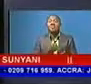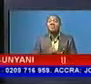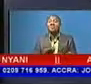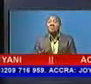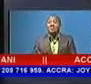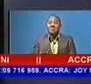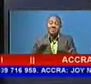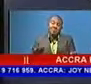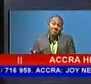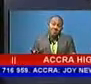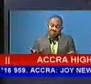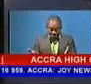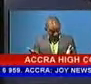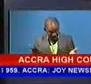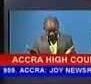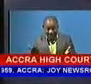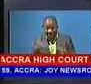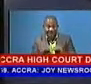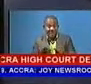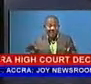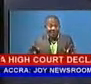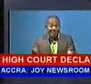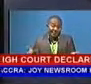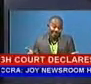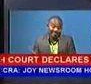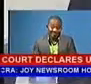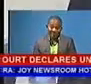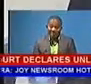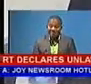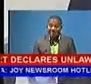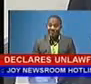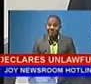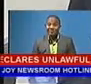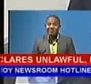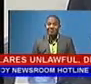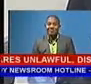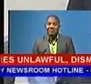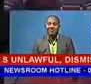here's the record. Everybody will see what it is.